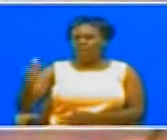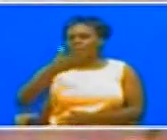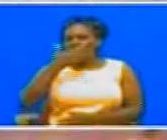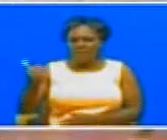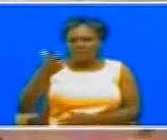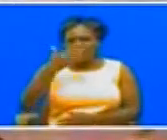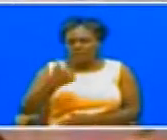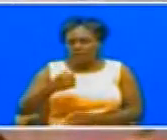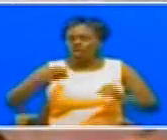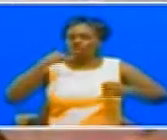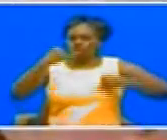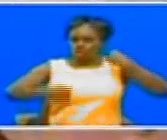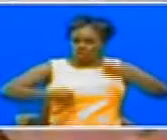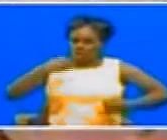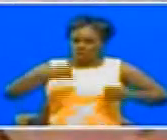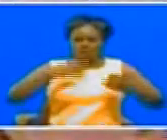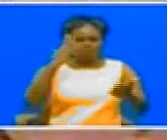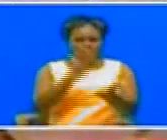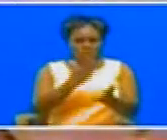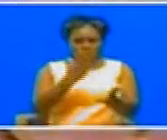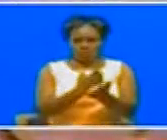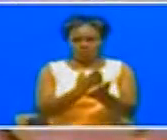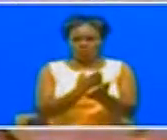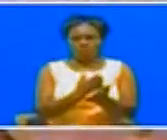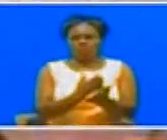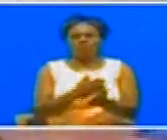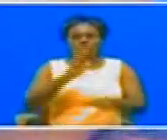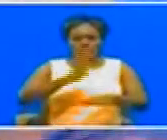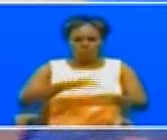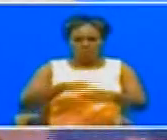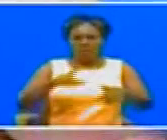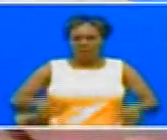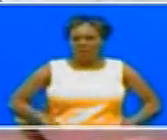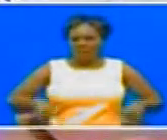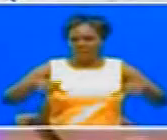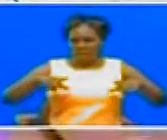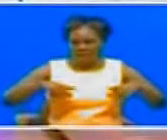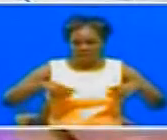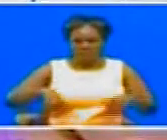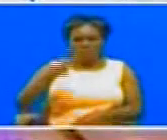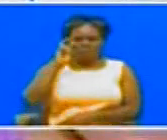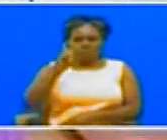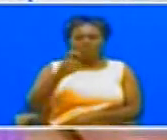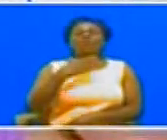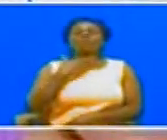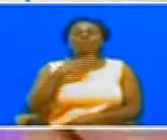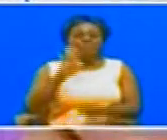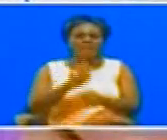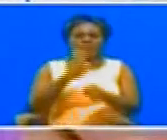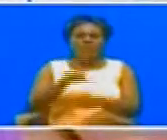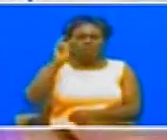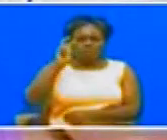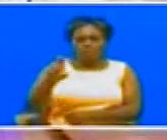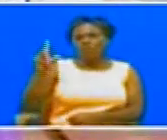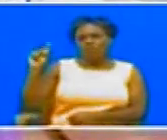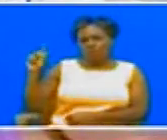brightest. What a joy and what a thrill and a privilege to have them on Jeff Kunenga Live with a live audience here. Millions of you watching. I know you're tweeting